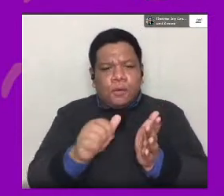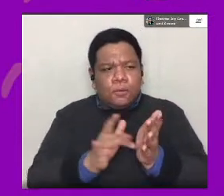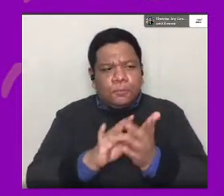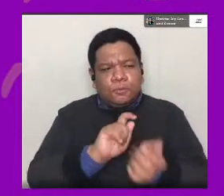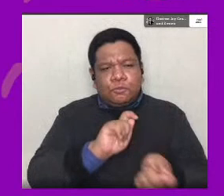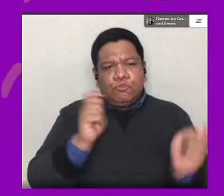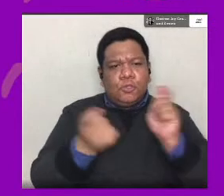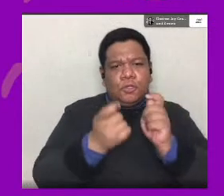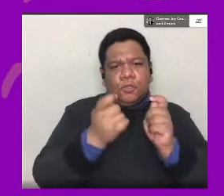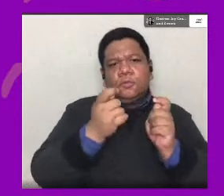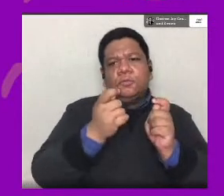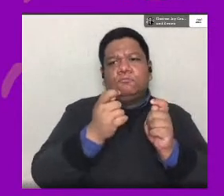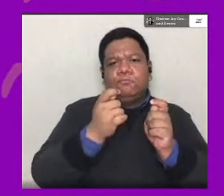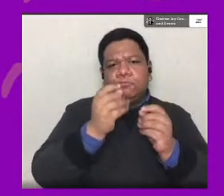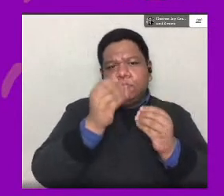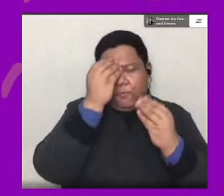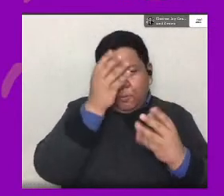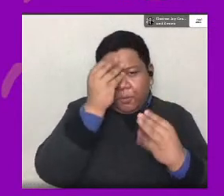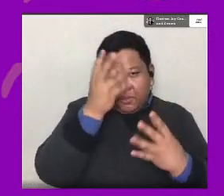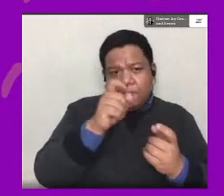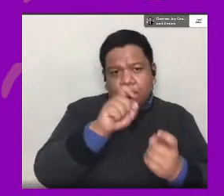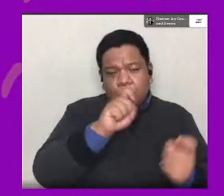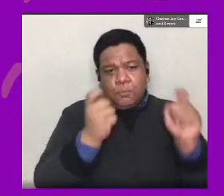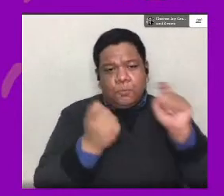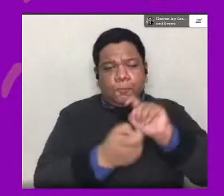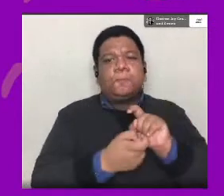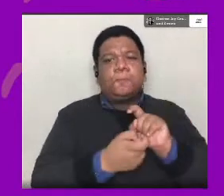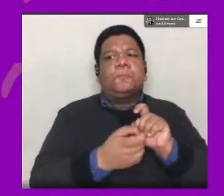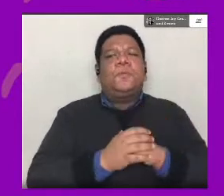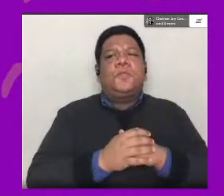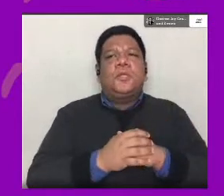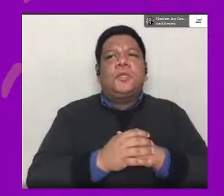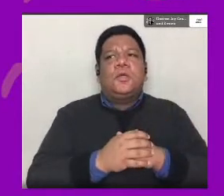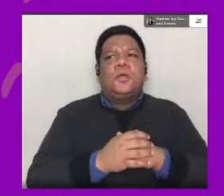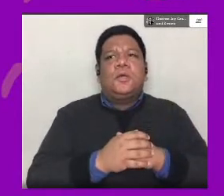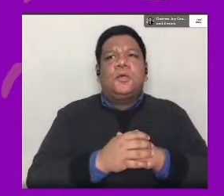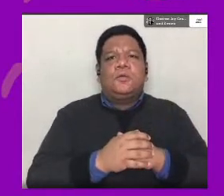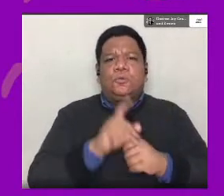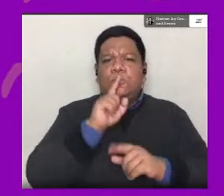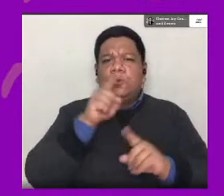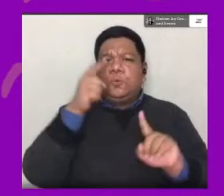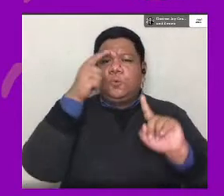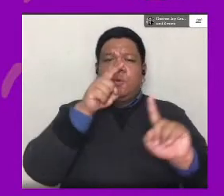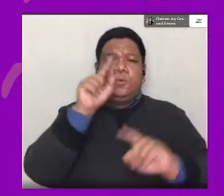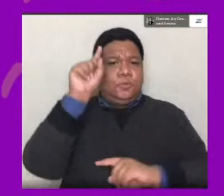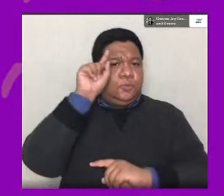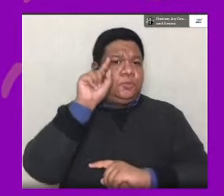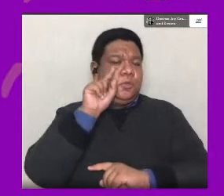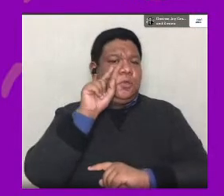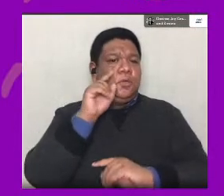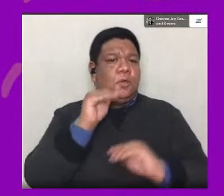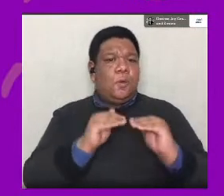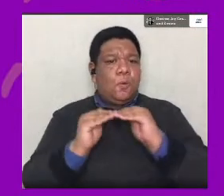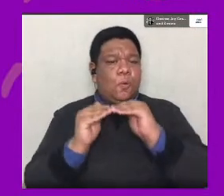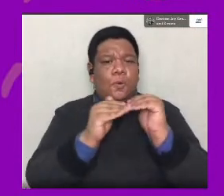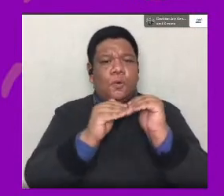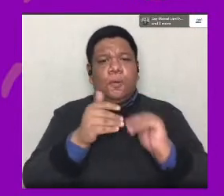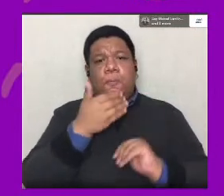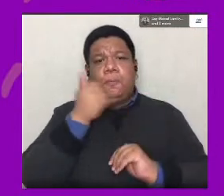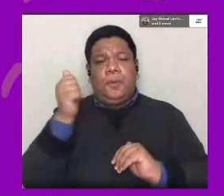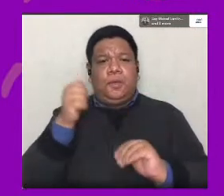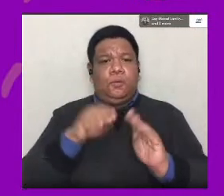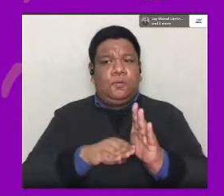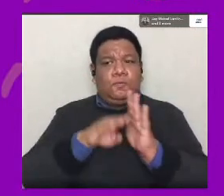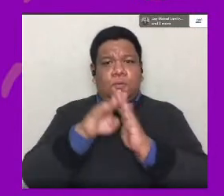potential consequences, with the ultimate goal of gender equality and better development outcomes.